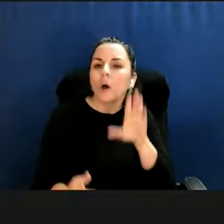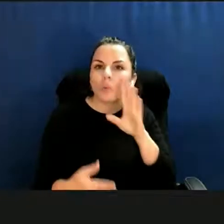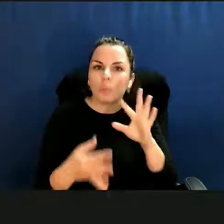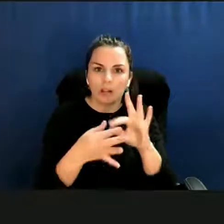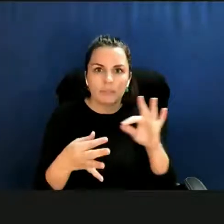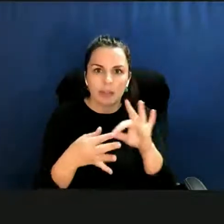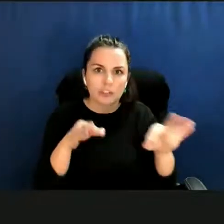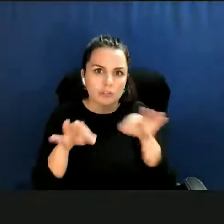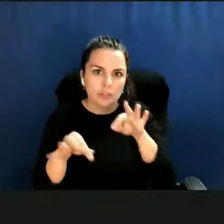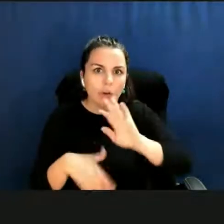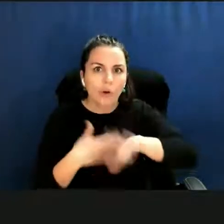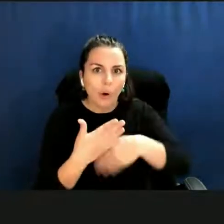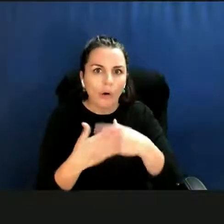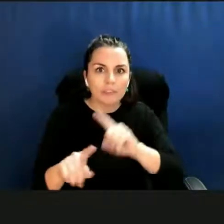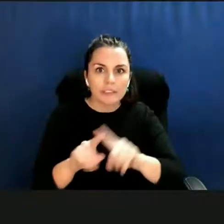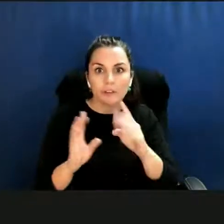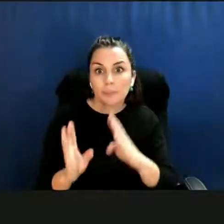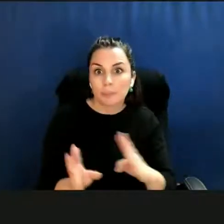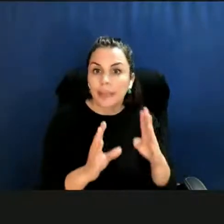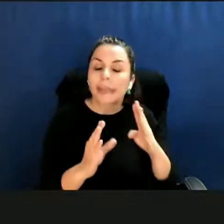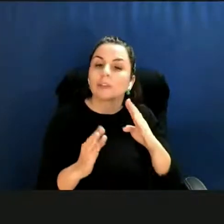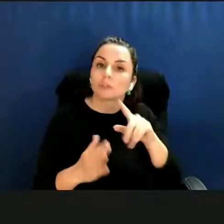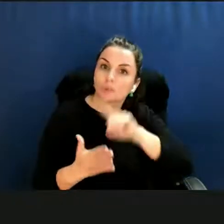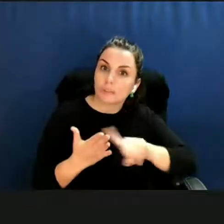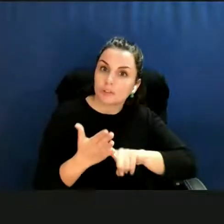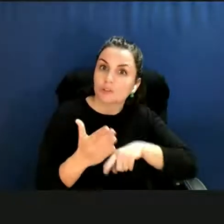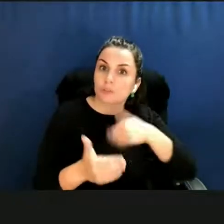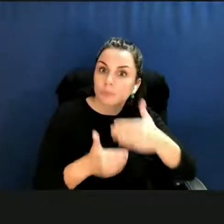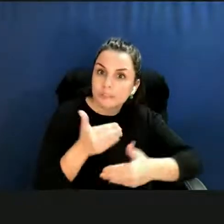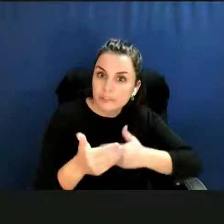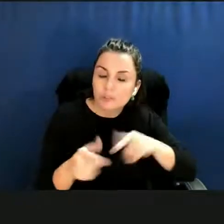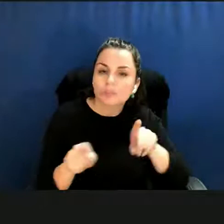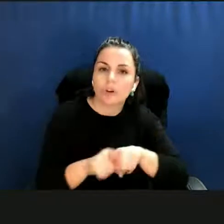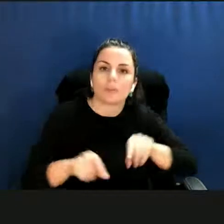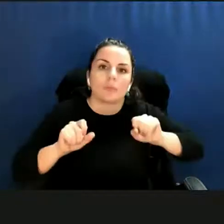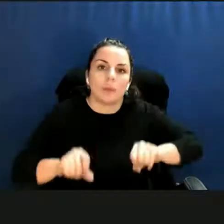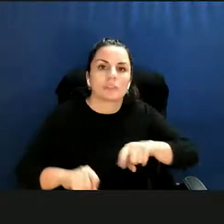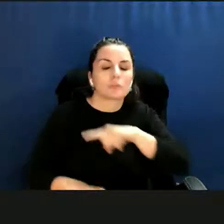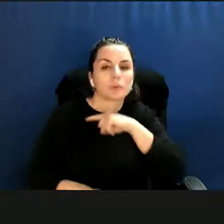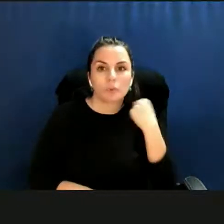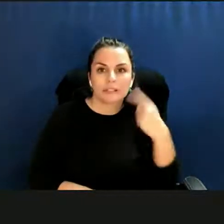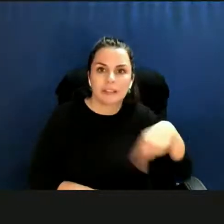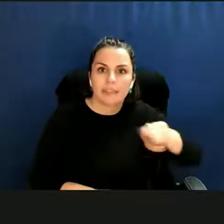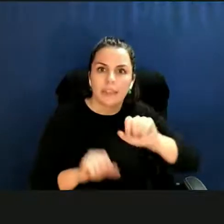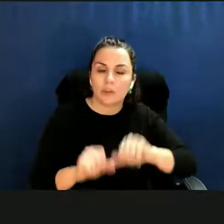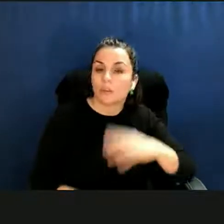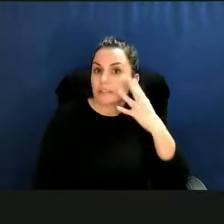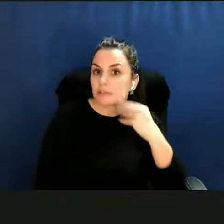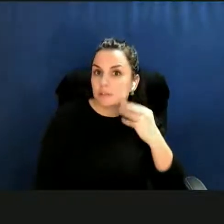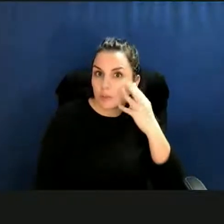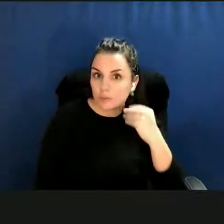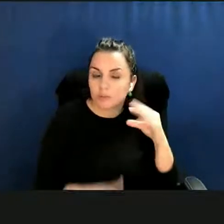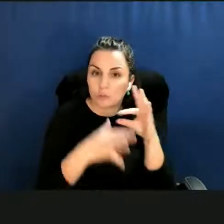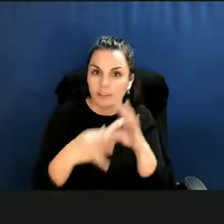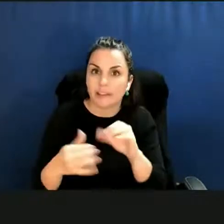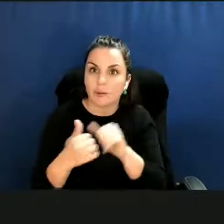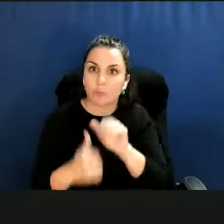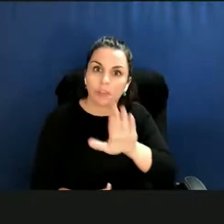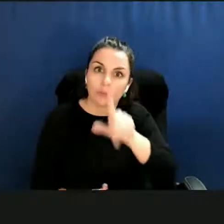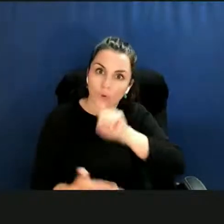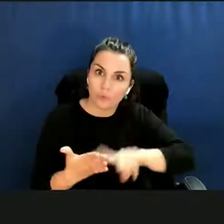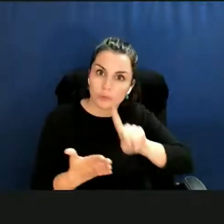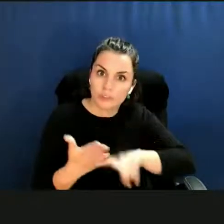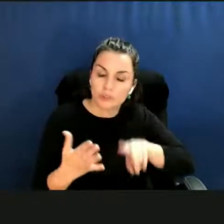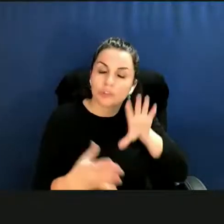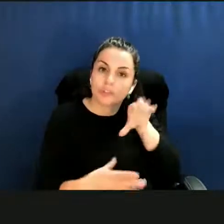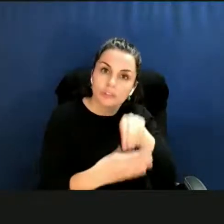of the different planned research procedures and any potential risk to the subjects associated with research study